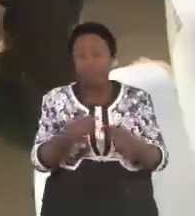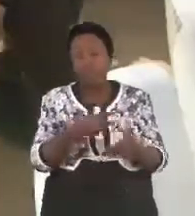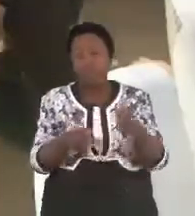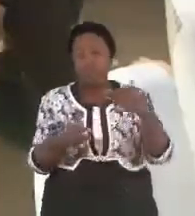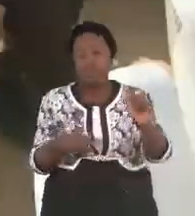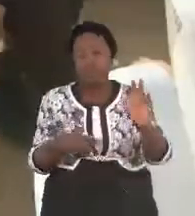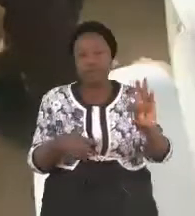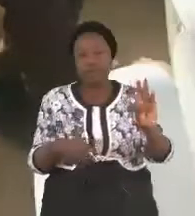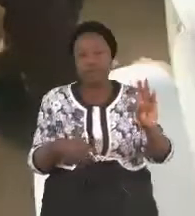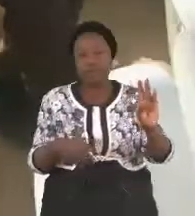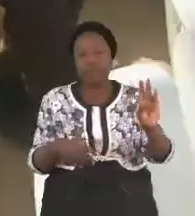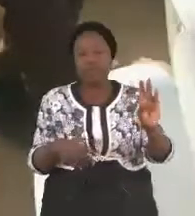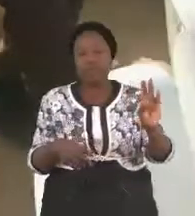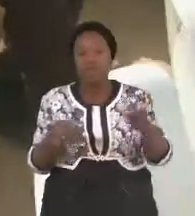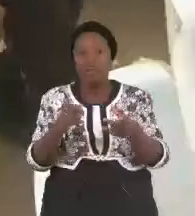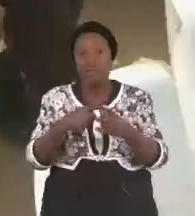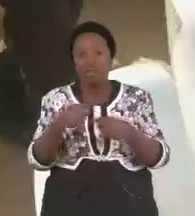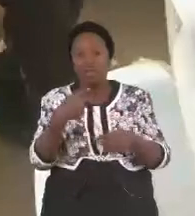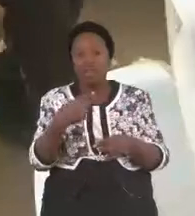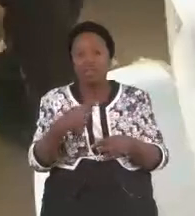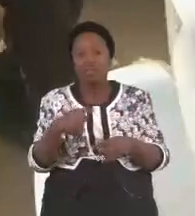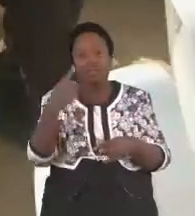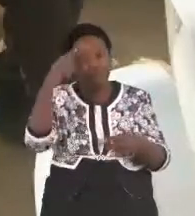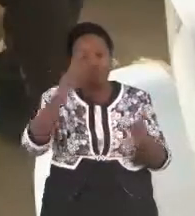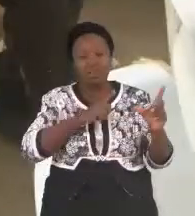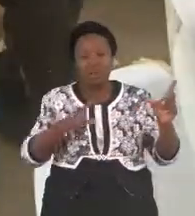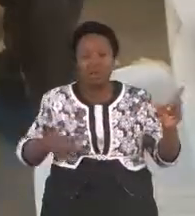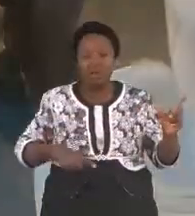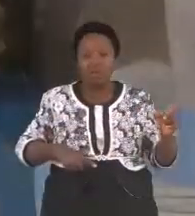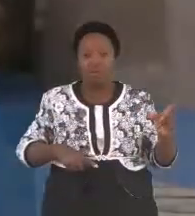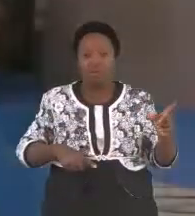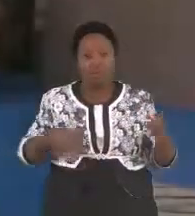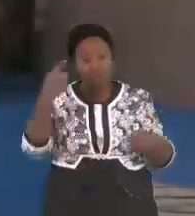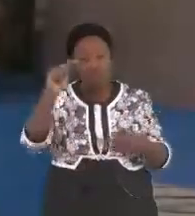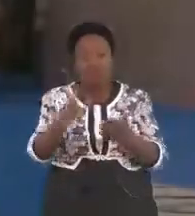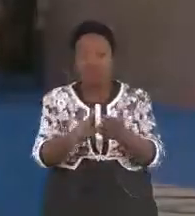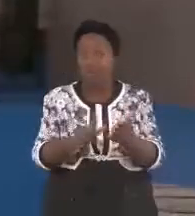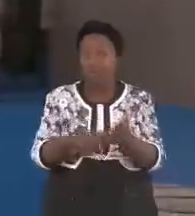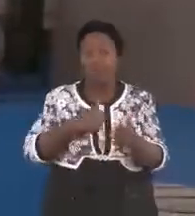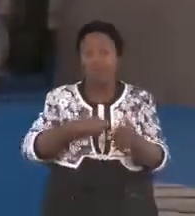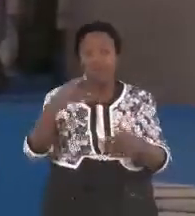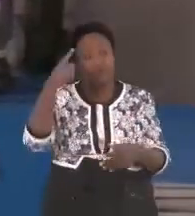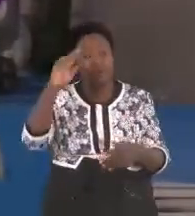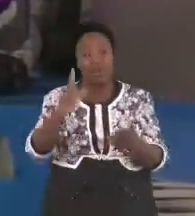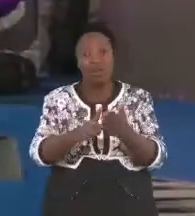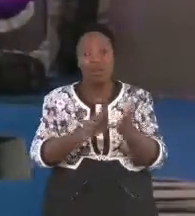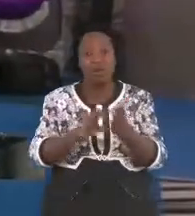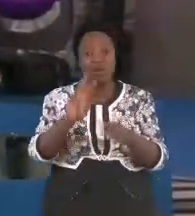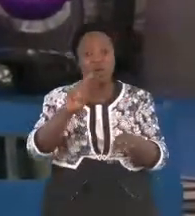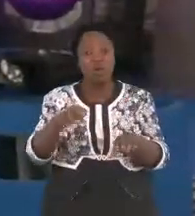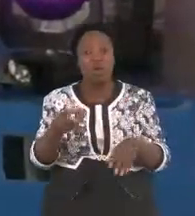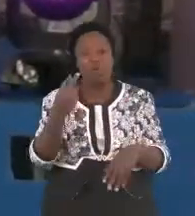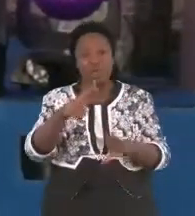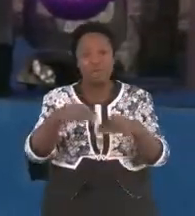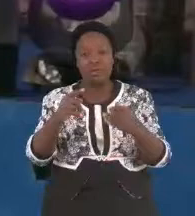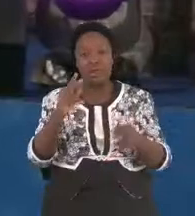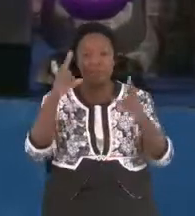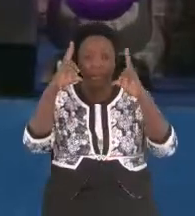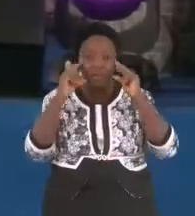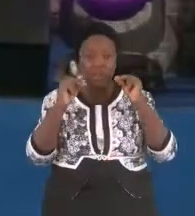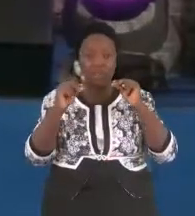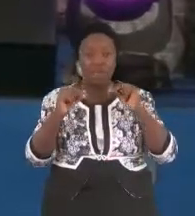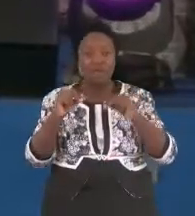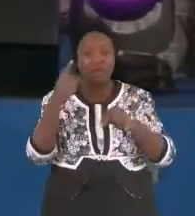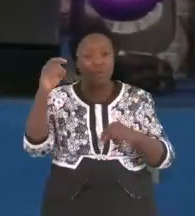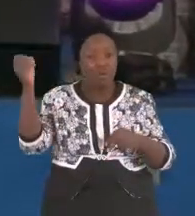it says, "For the law was given by Moses, but grace and truth came